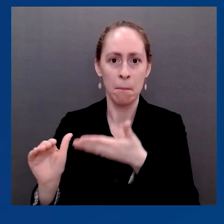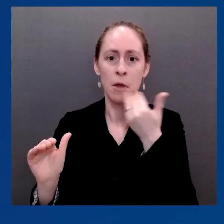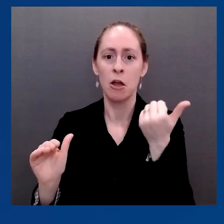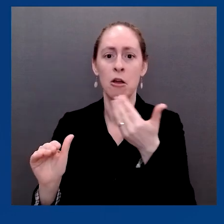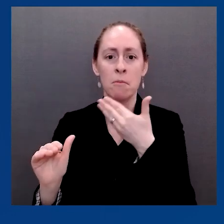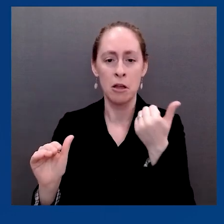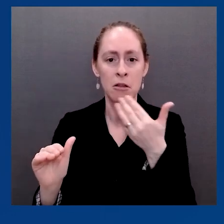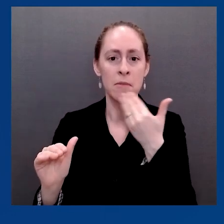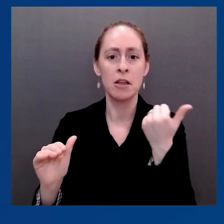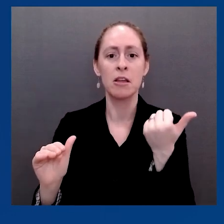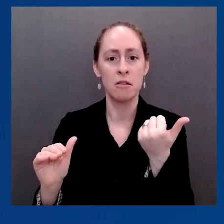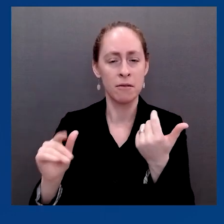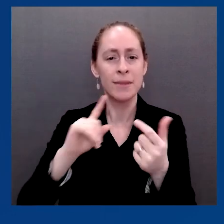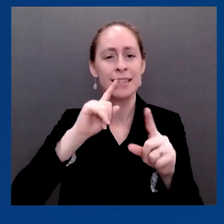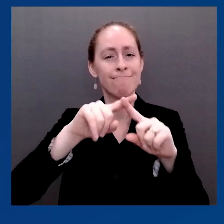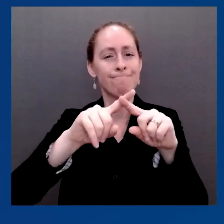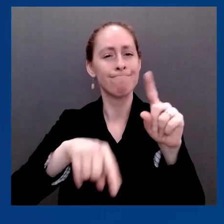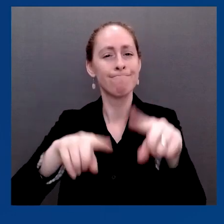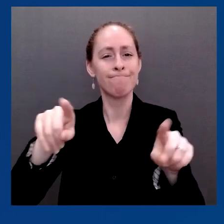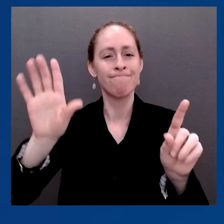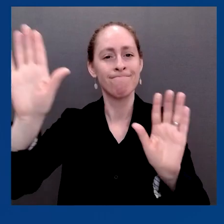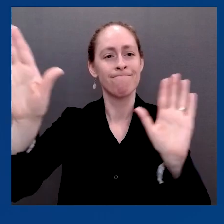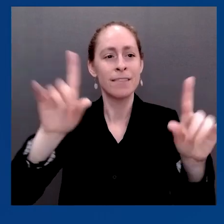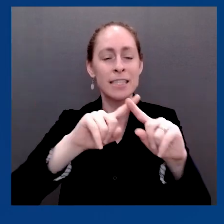leaders. Next question.